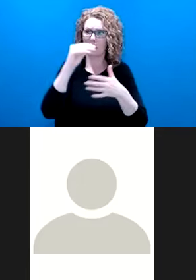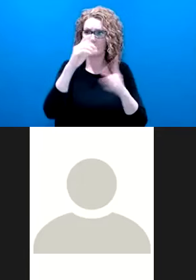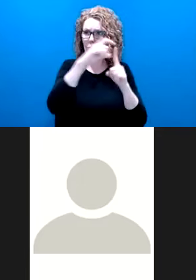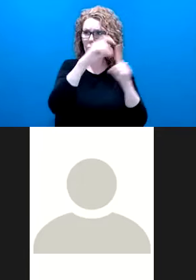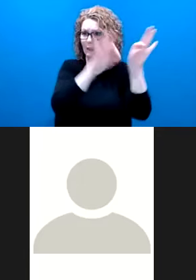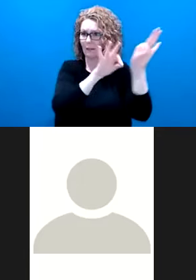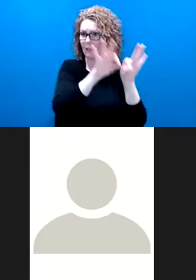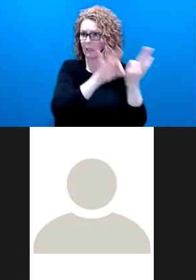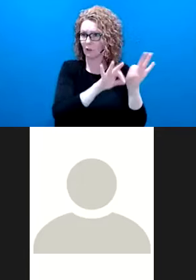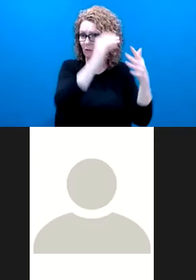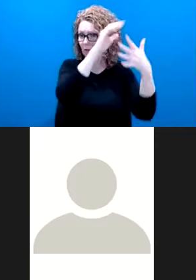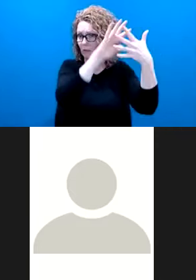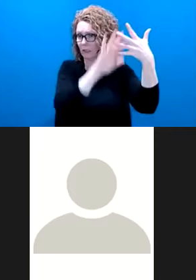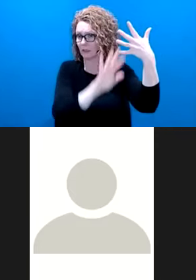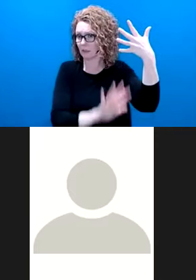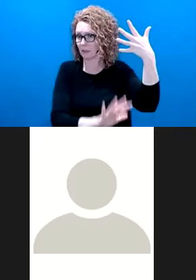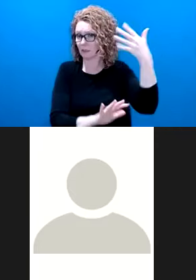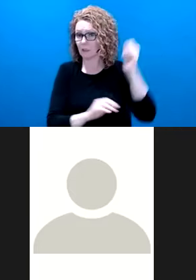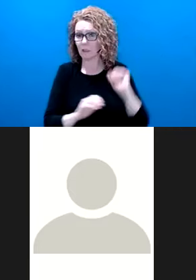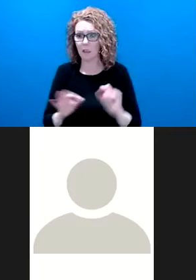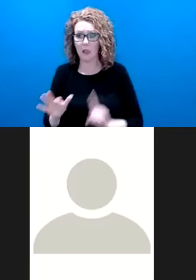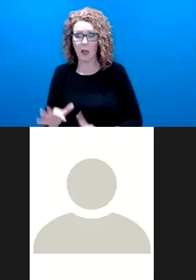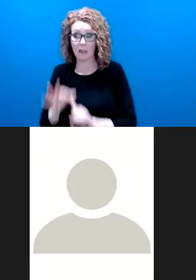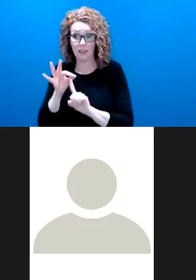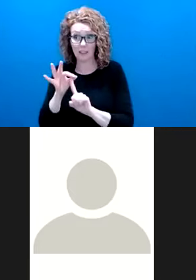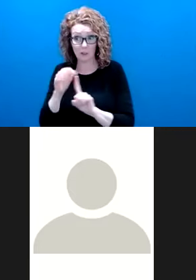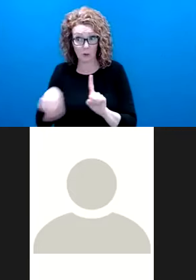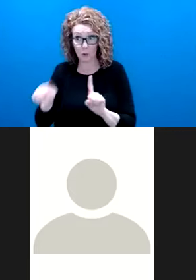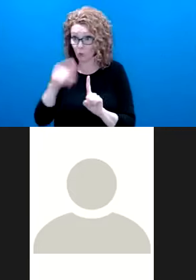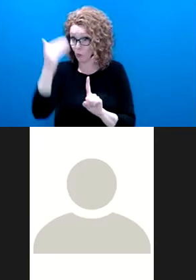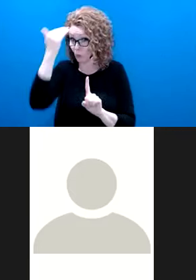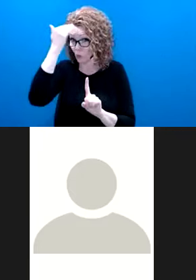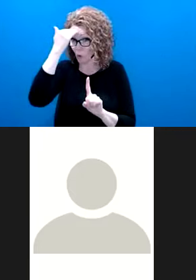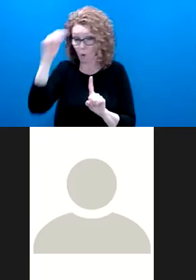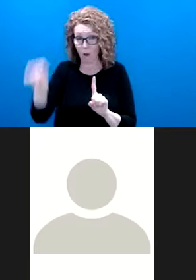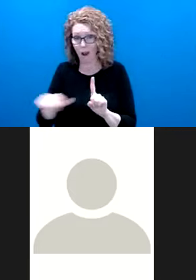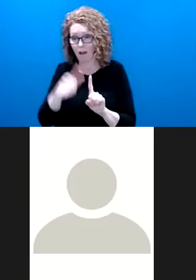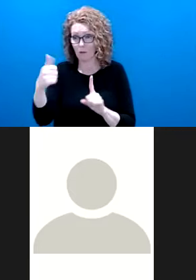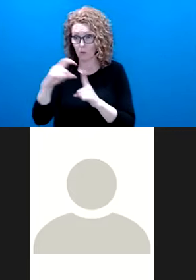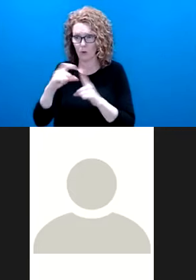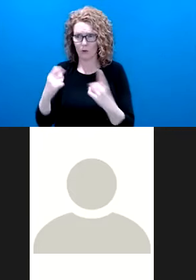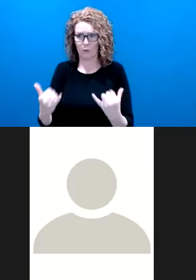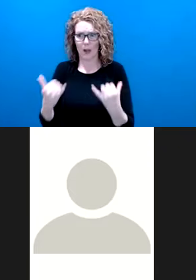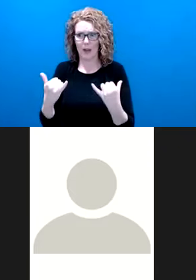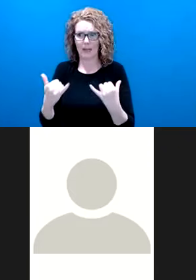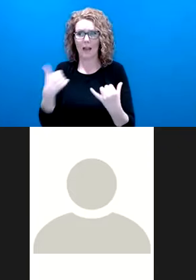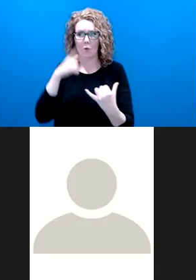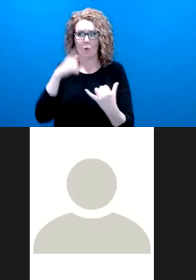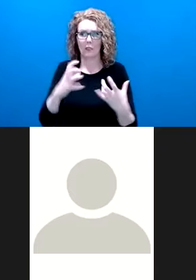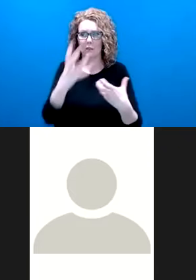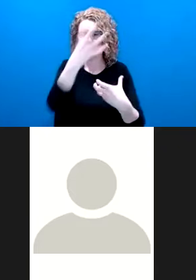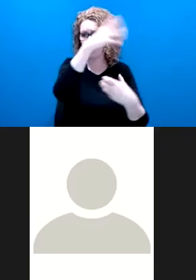unless there's any other terms that you think at this point would be necessary to define